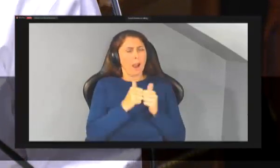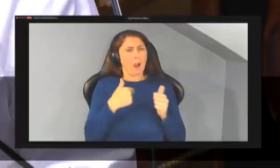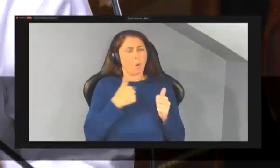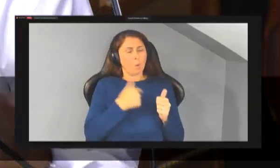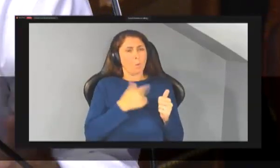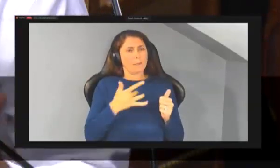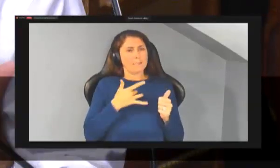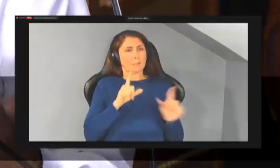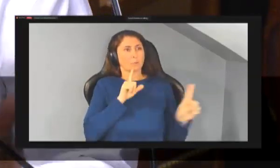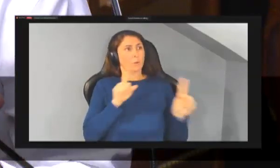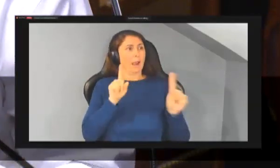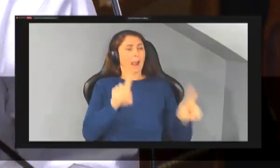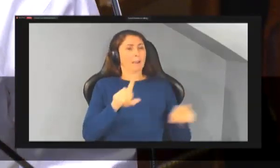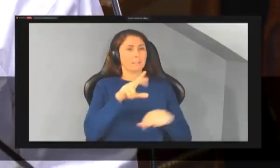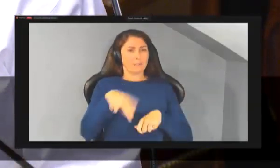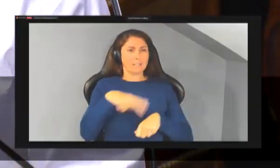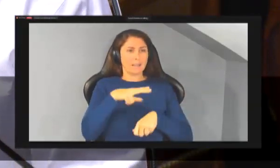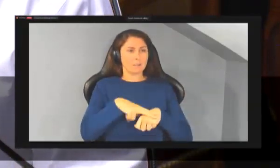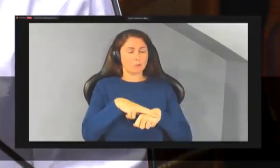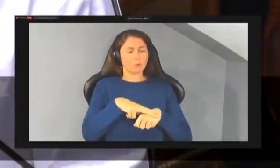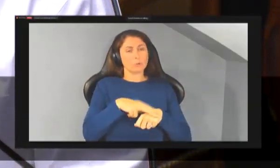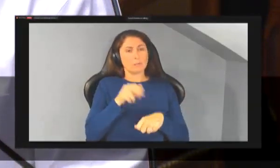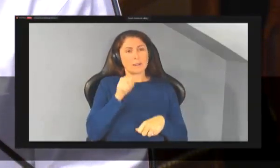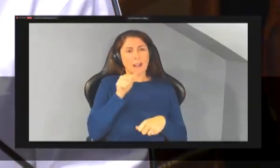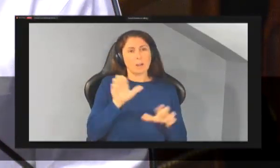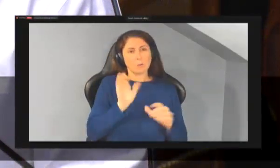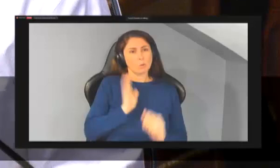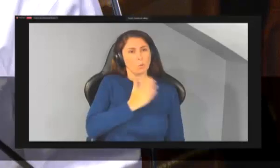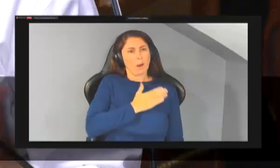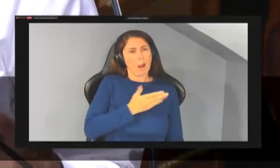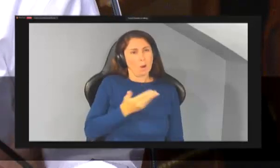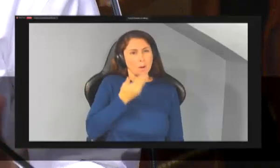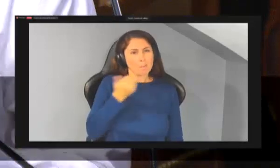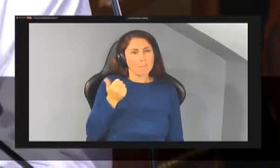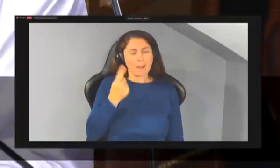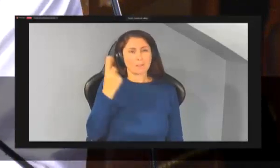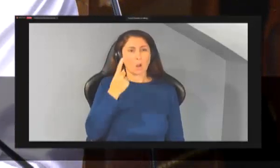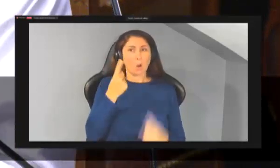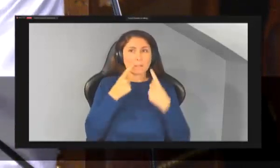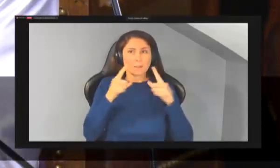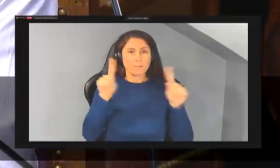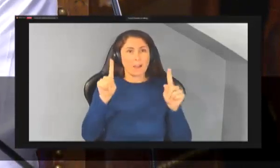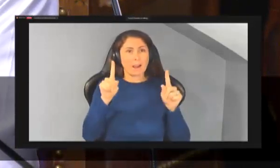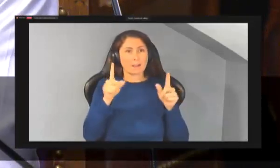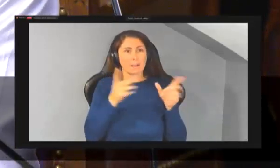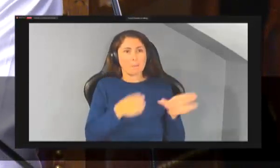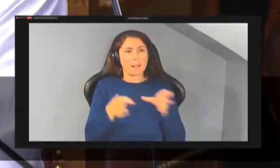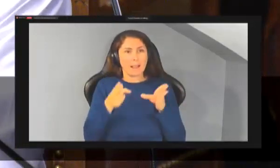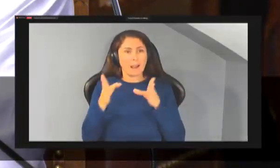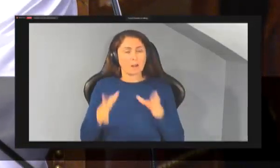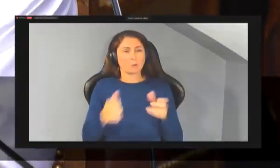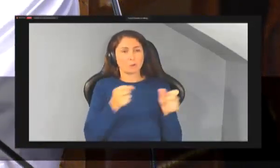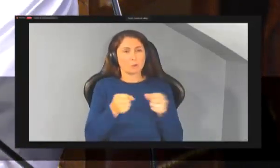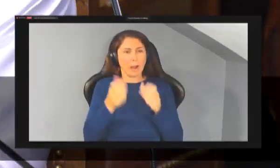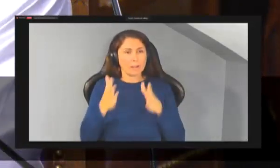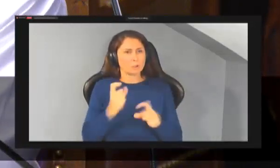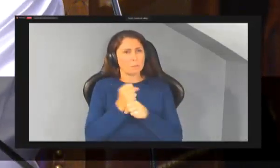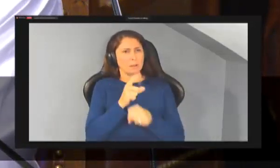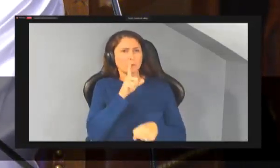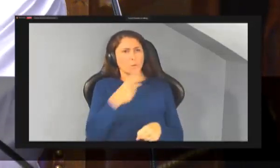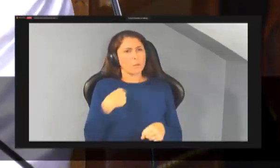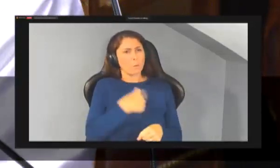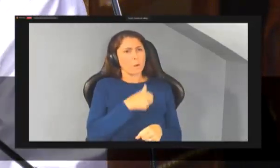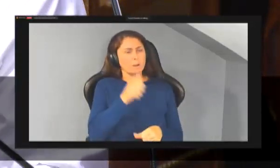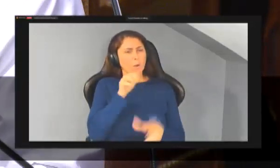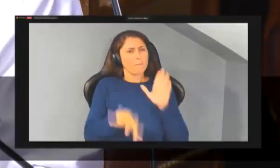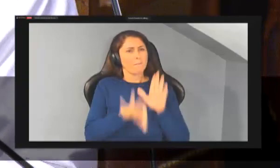nature and not do our best always to be effective planners and managers and strategists to make certain that we don't find ourselves